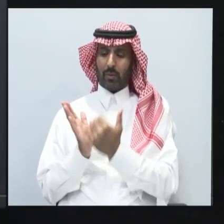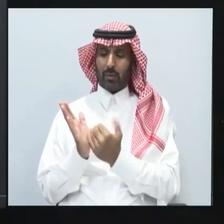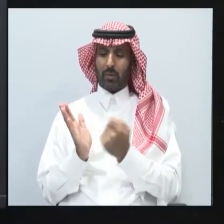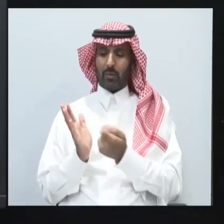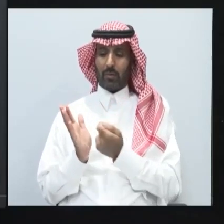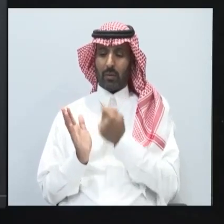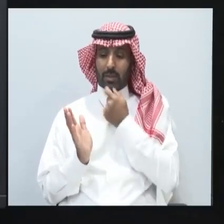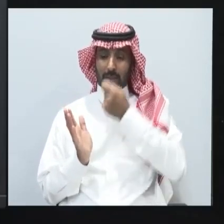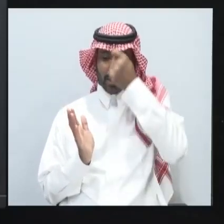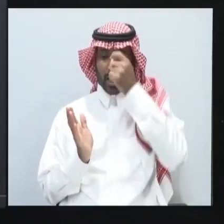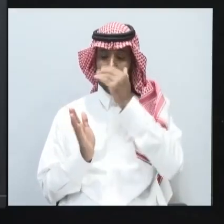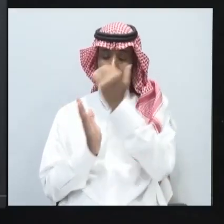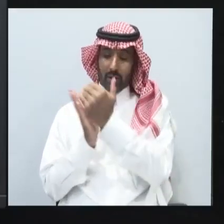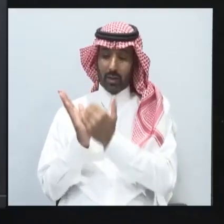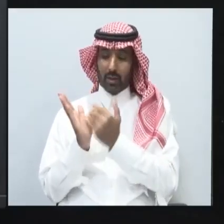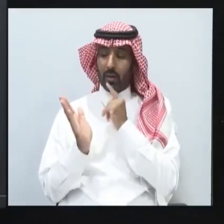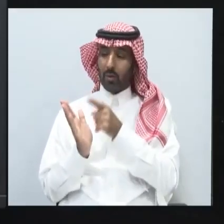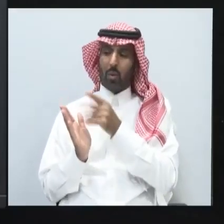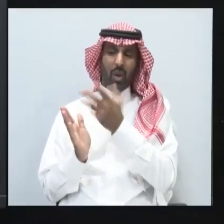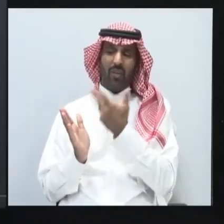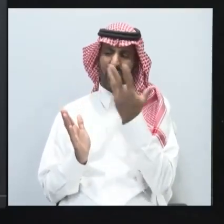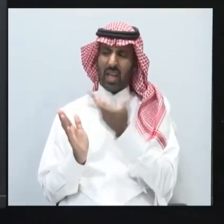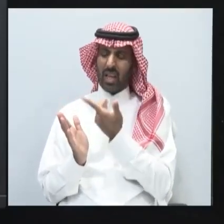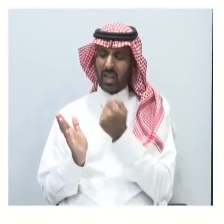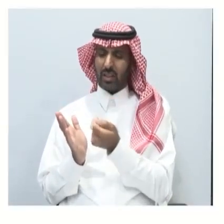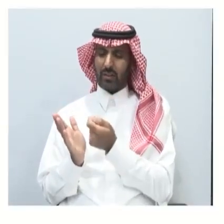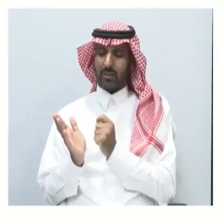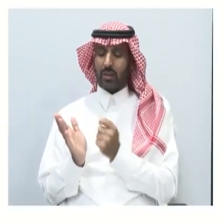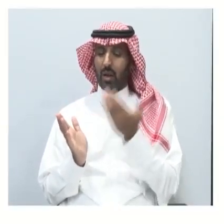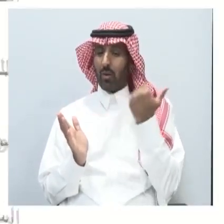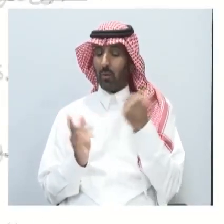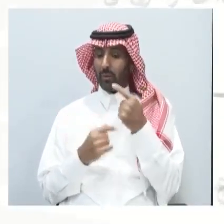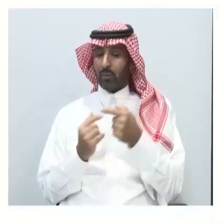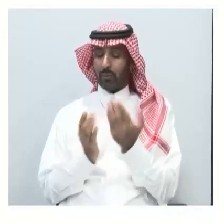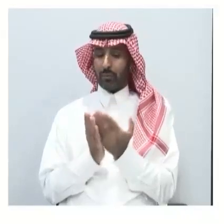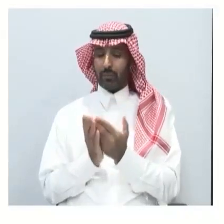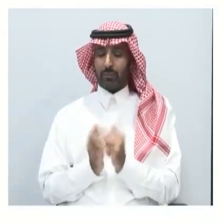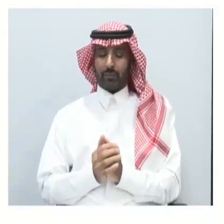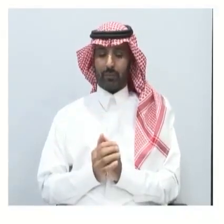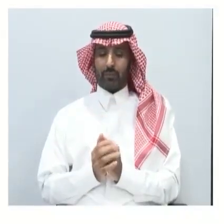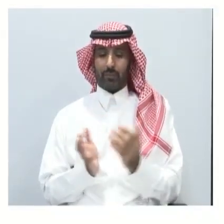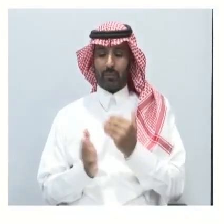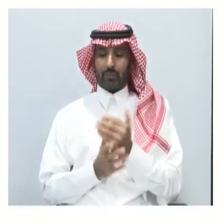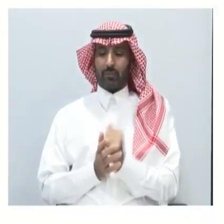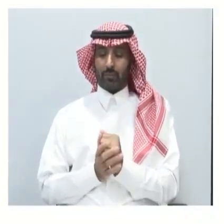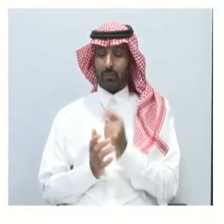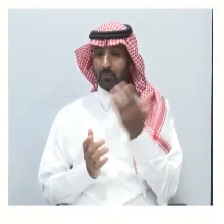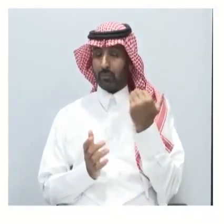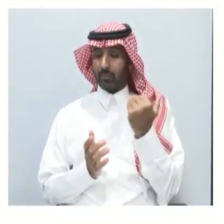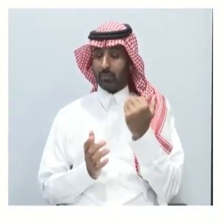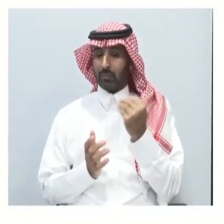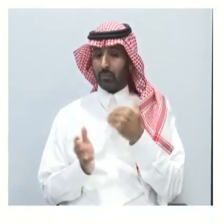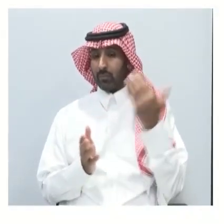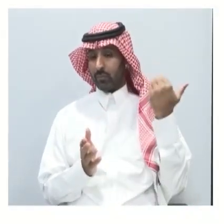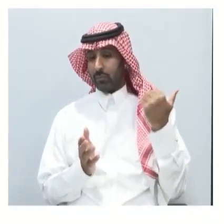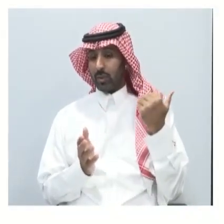write descriptive essays, if you recall. Now we're going to just revise what we took in the first part of the writing. Of course, we are going to go